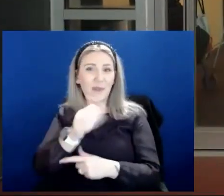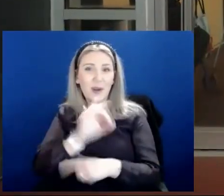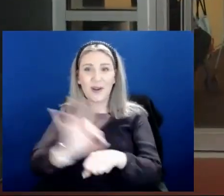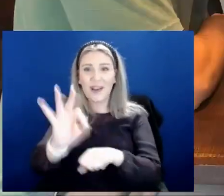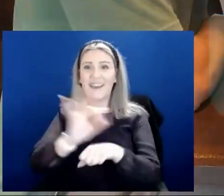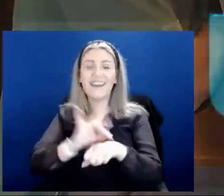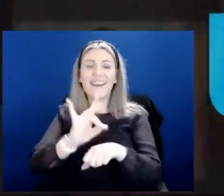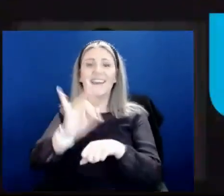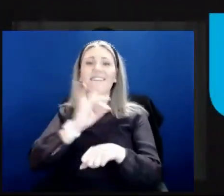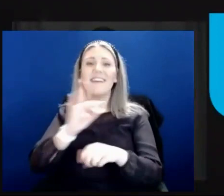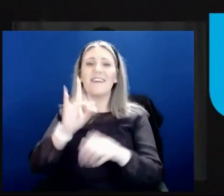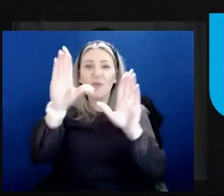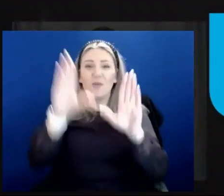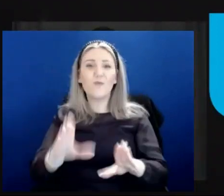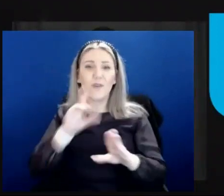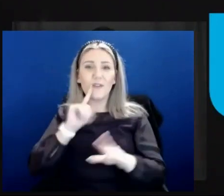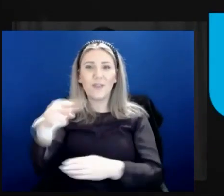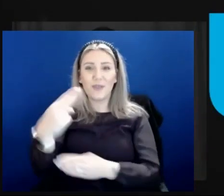Thursday.